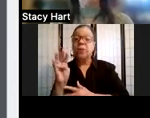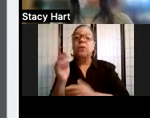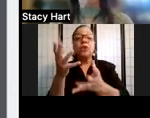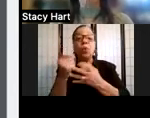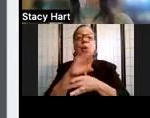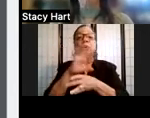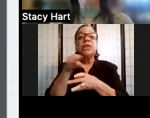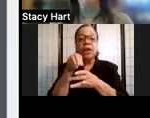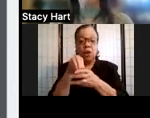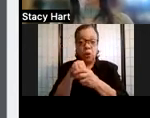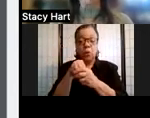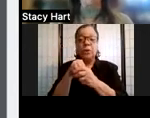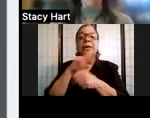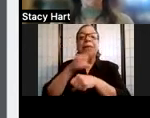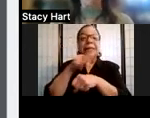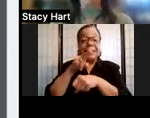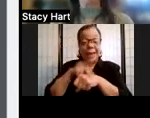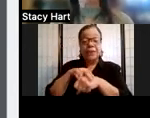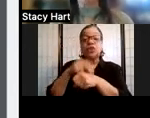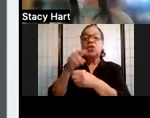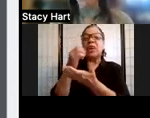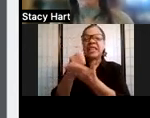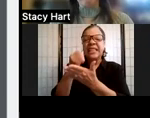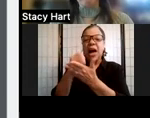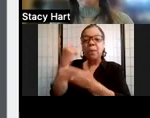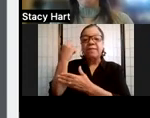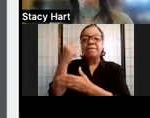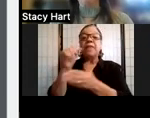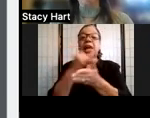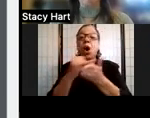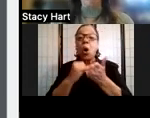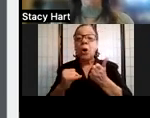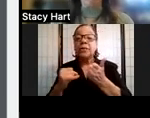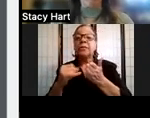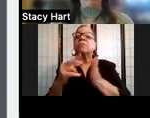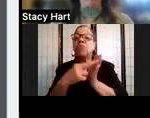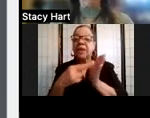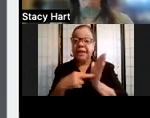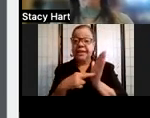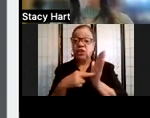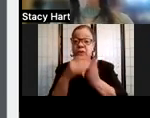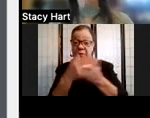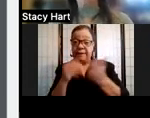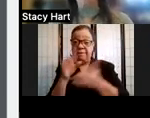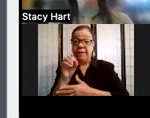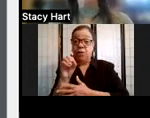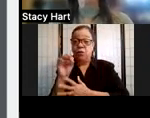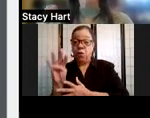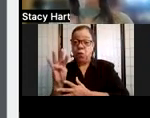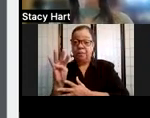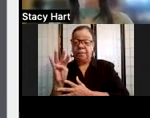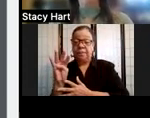include the National Endowment for the Arts regulations, Section 504 regulations.